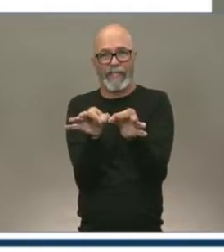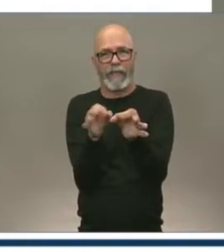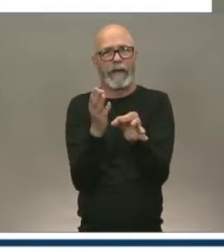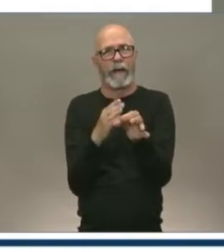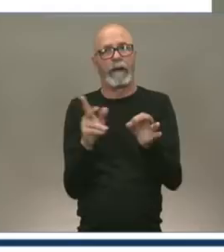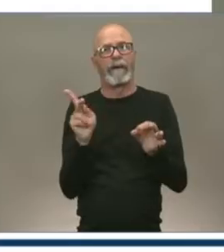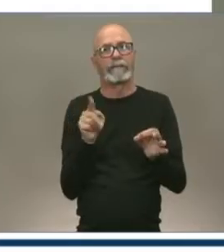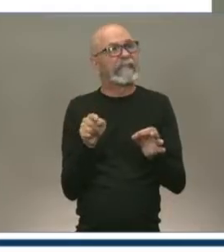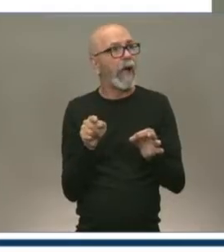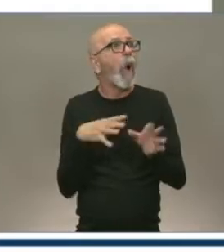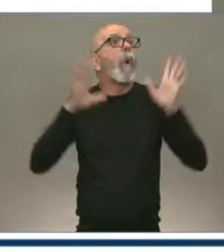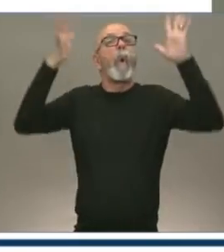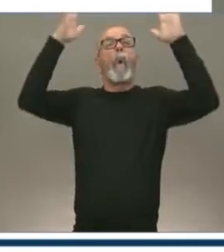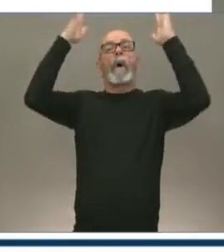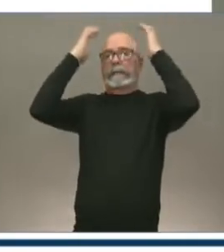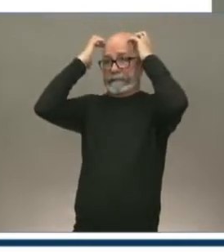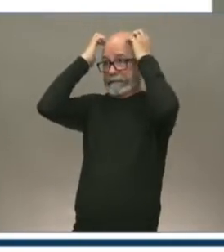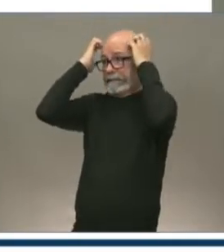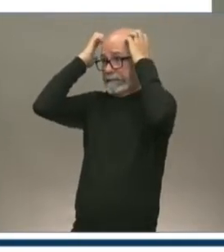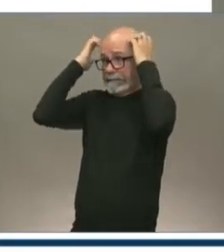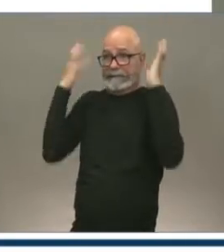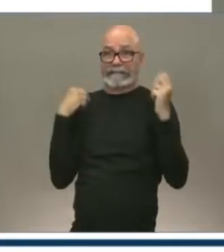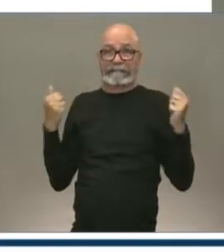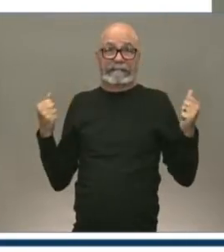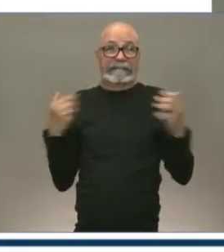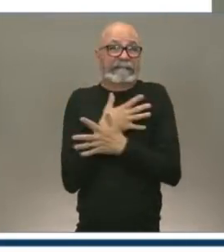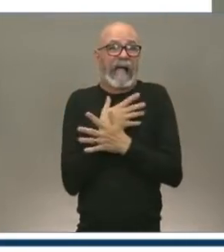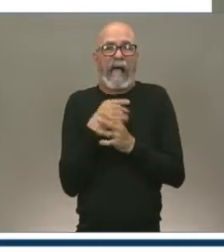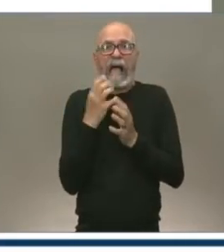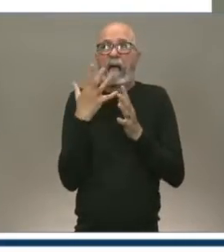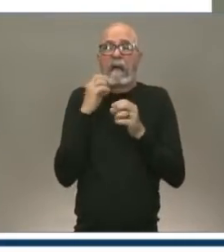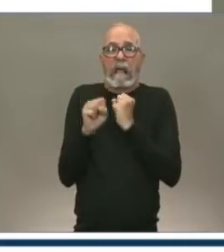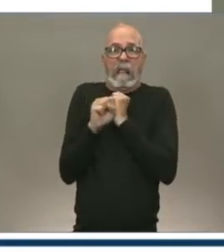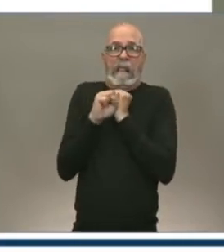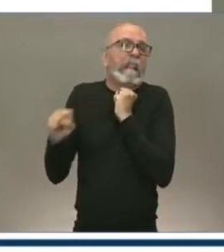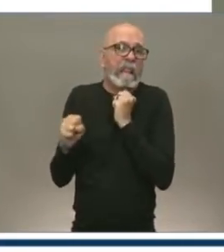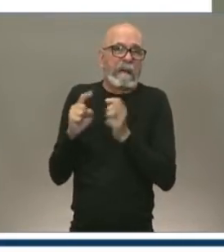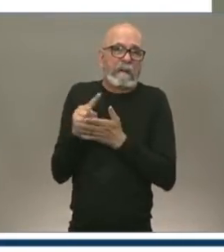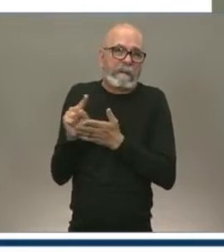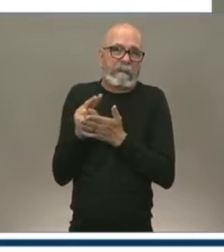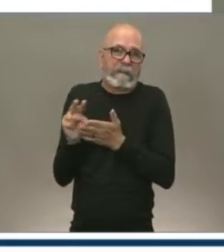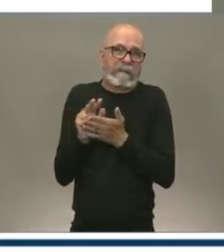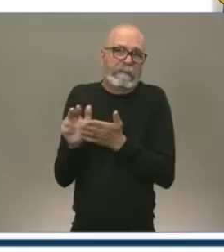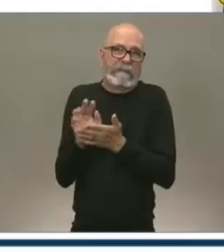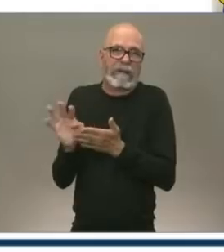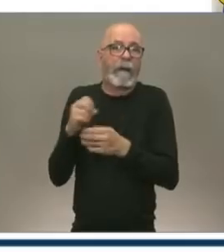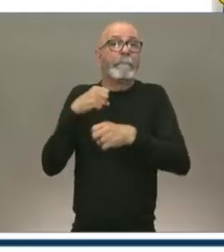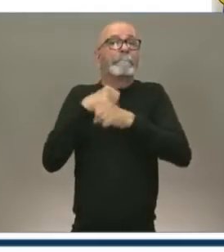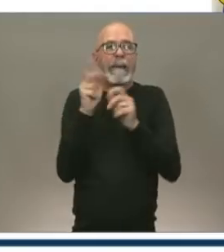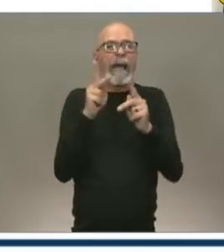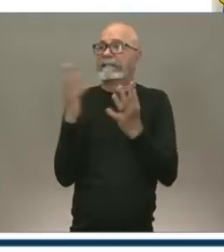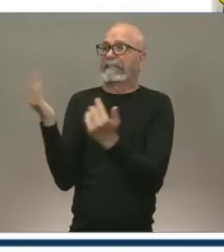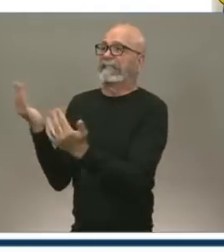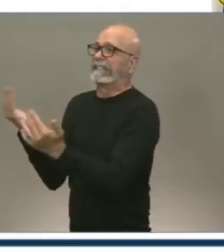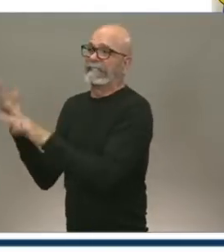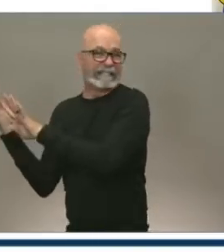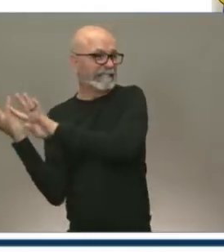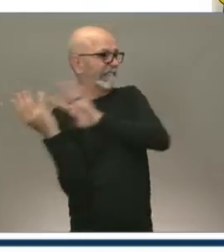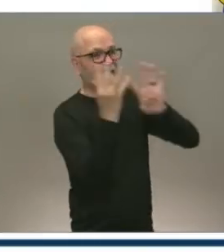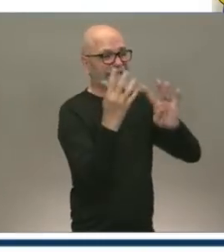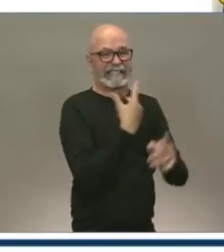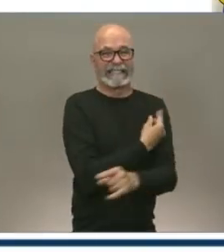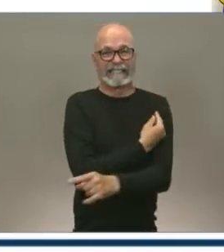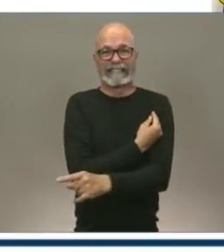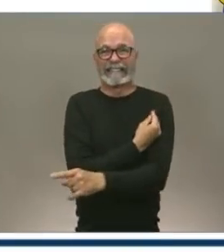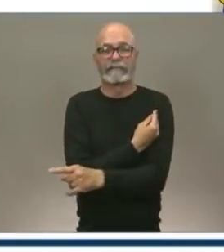very cautious for the next number of weeks as we build immunity through vaccination. Go ahead with your follow-up, Keith.